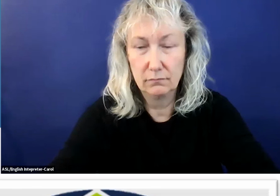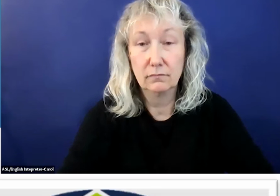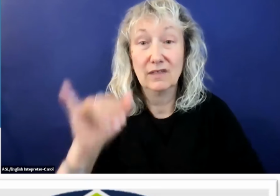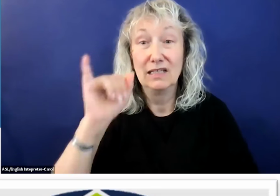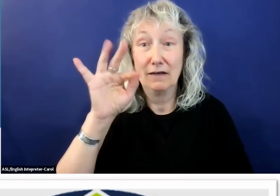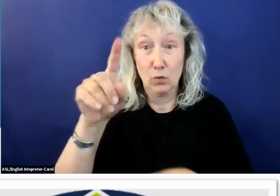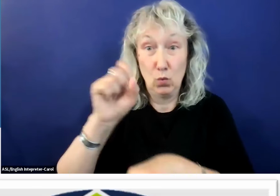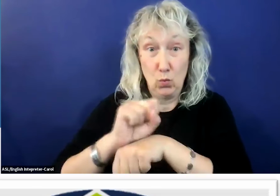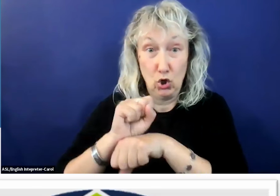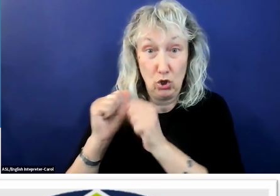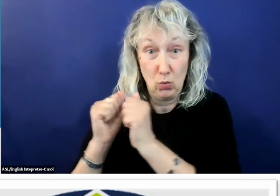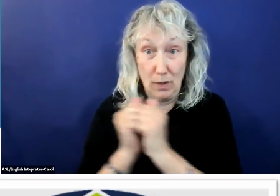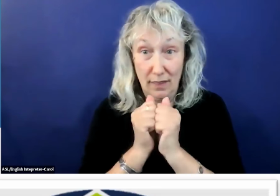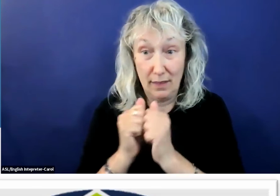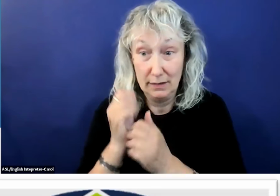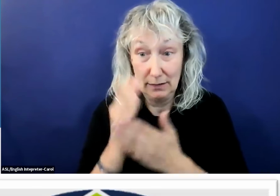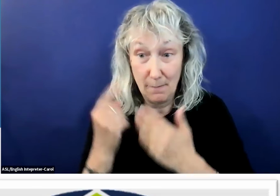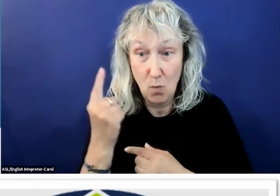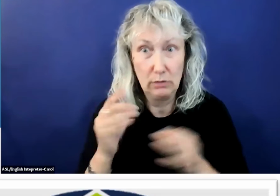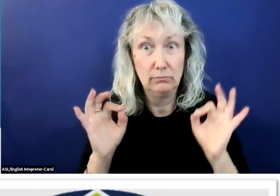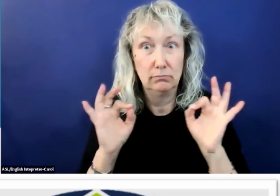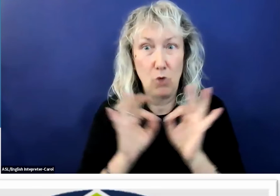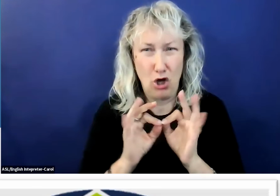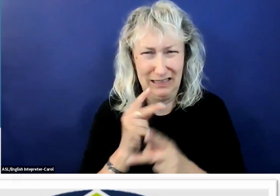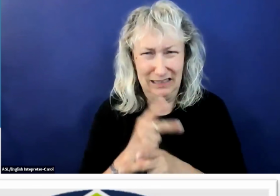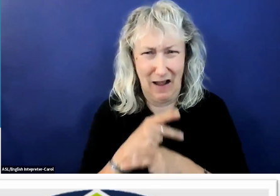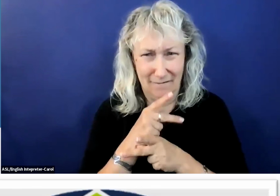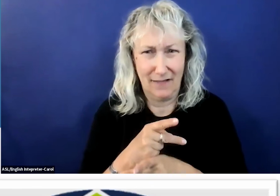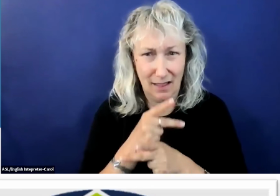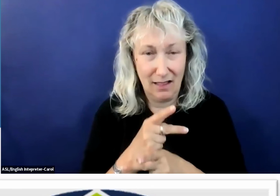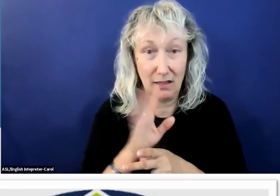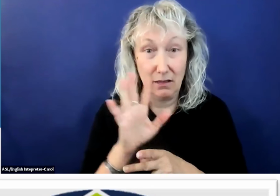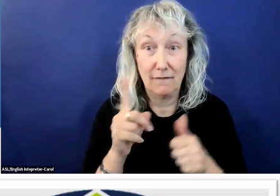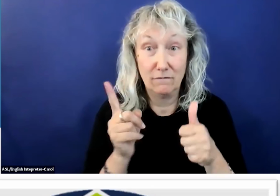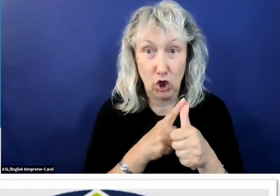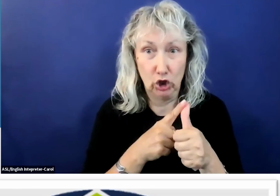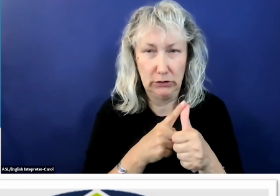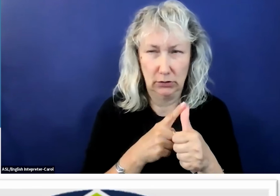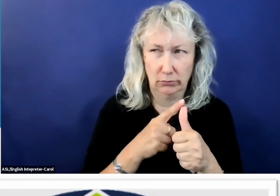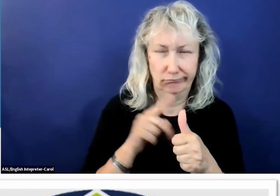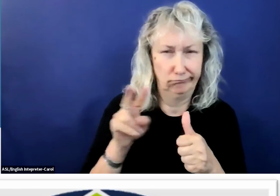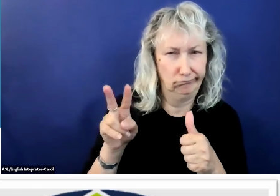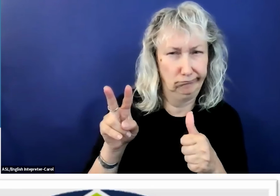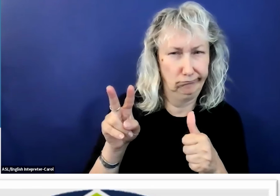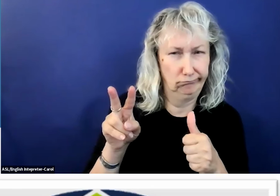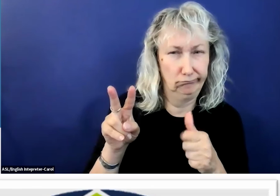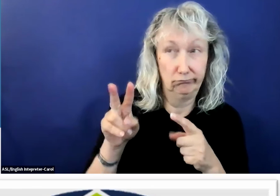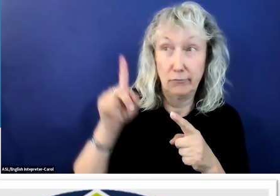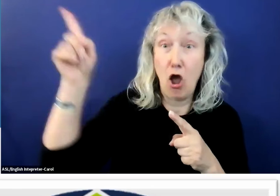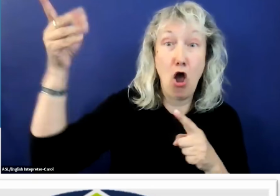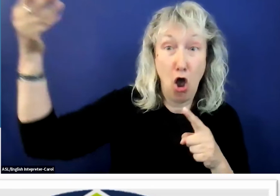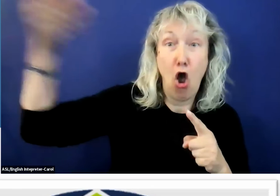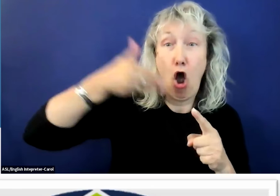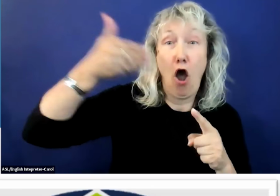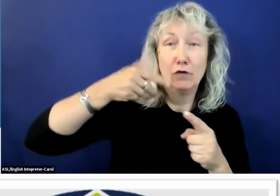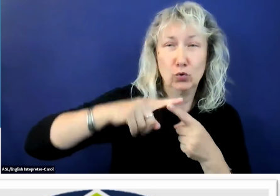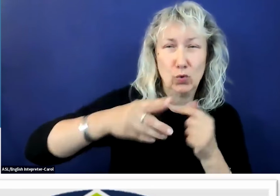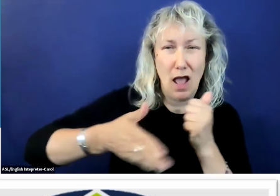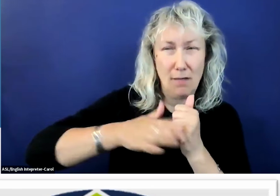take precautions. One, be wary of unsolicited offers. Anyone that claims that they